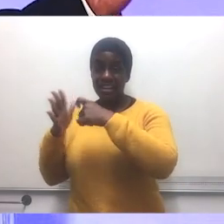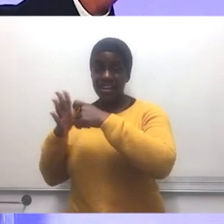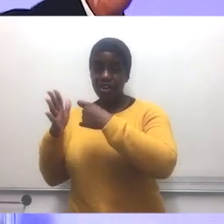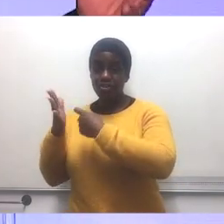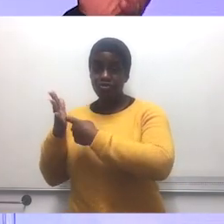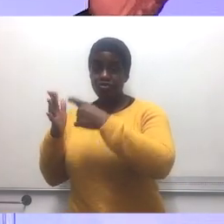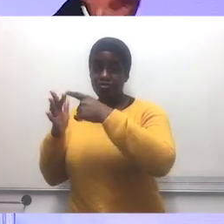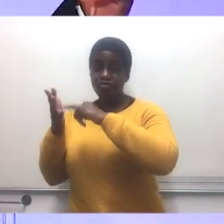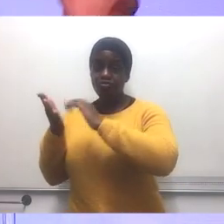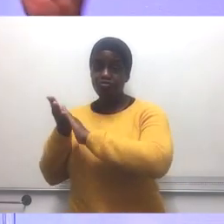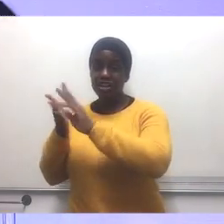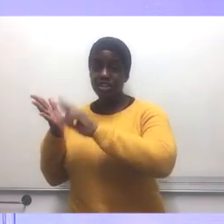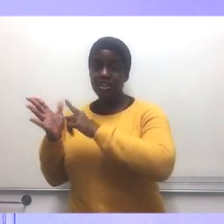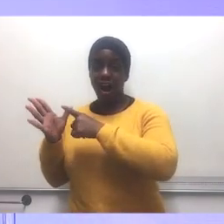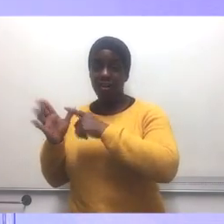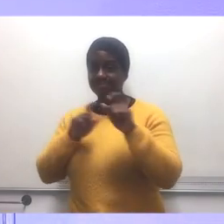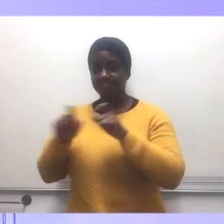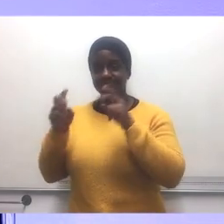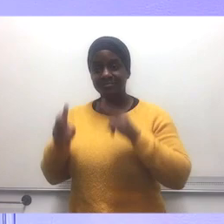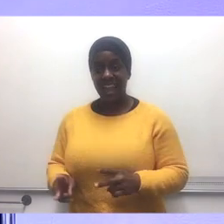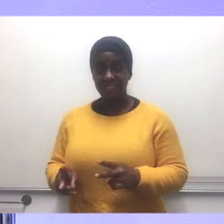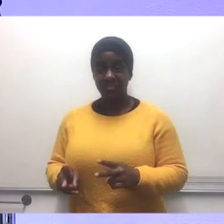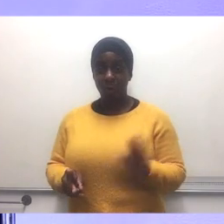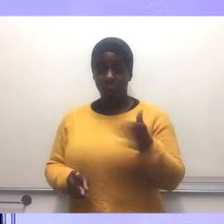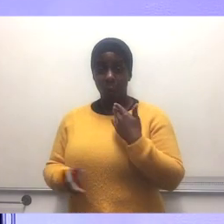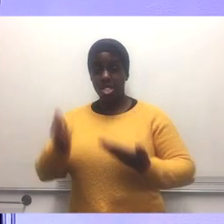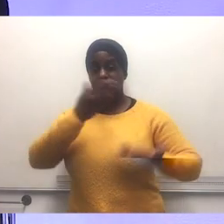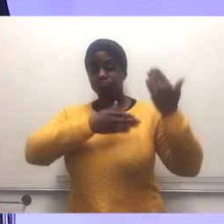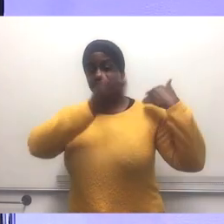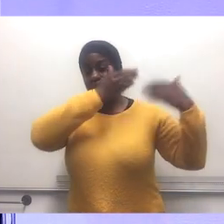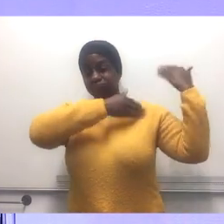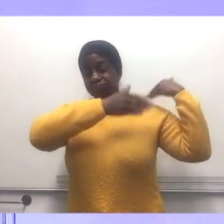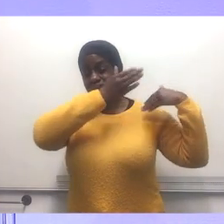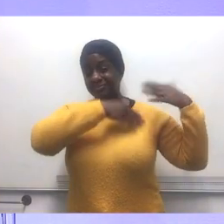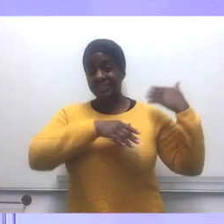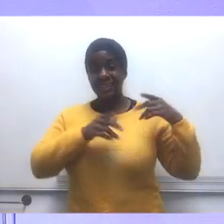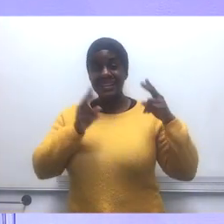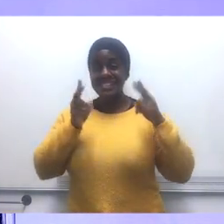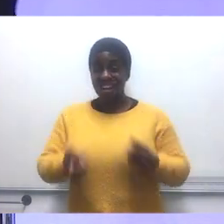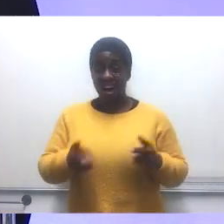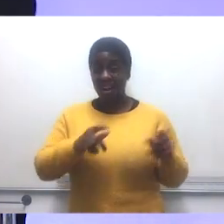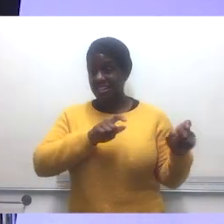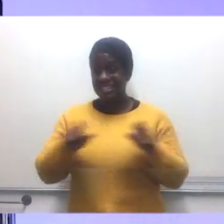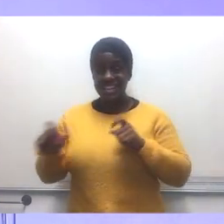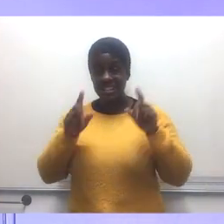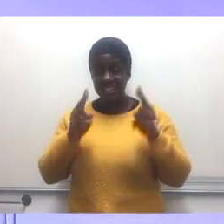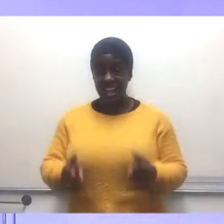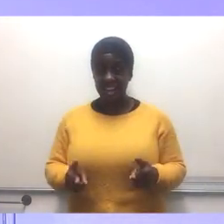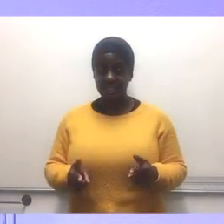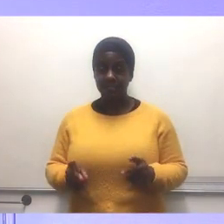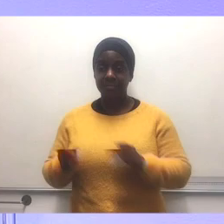great sages of the ancient days have died, and they are still dead.